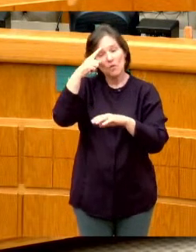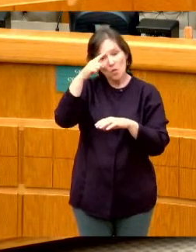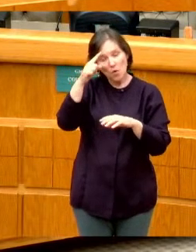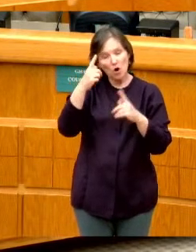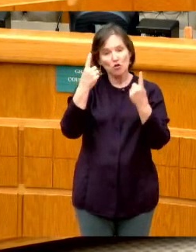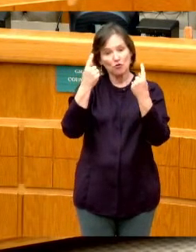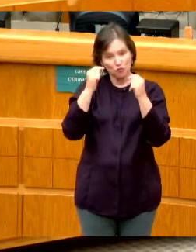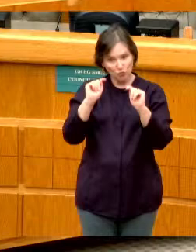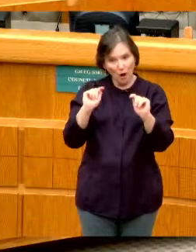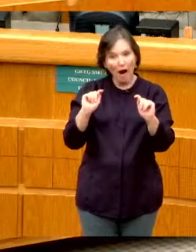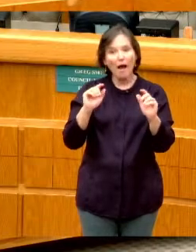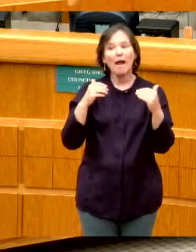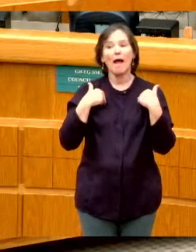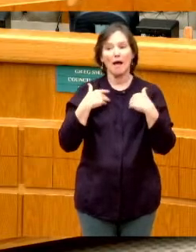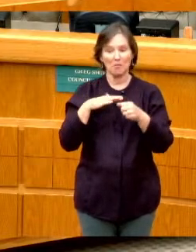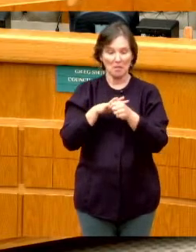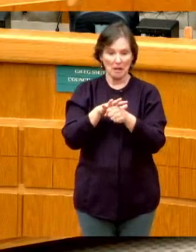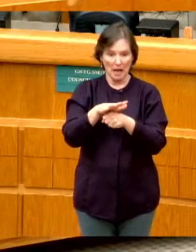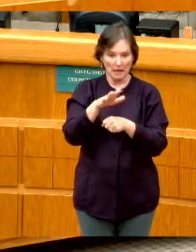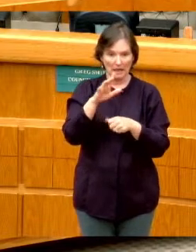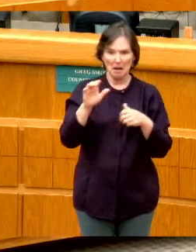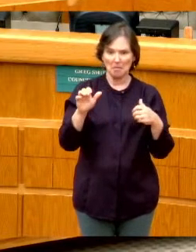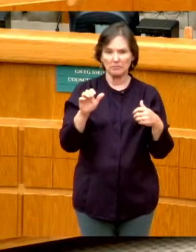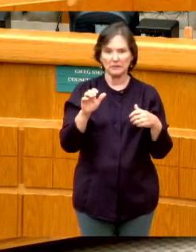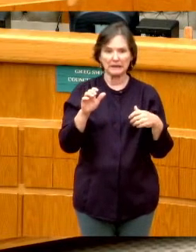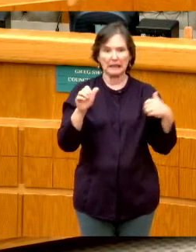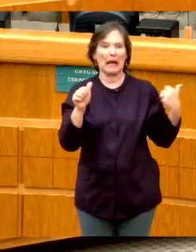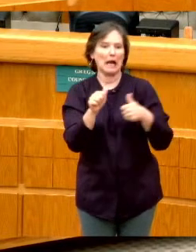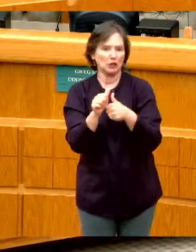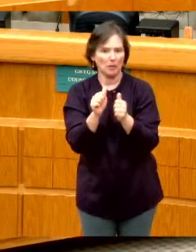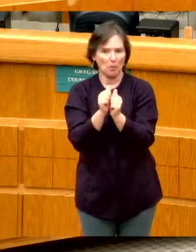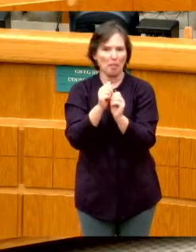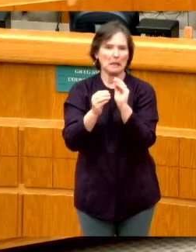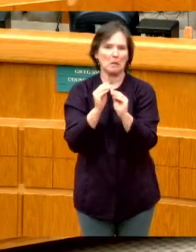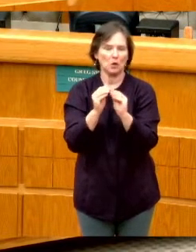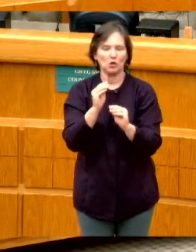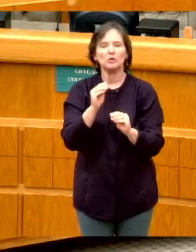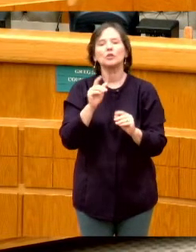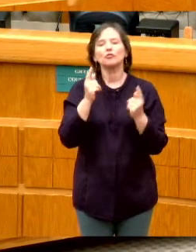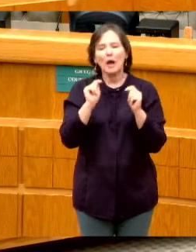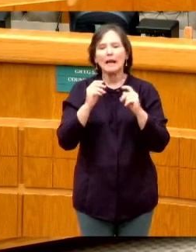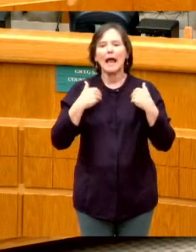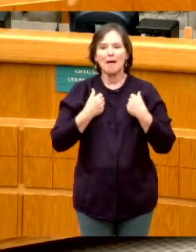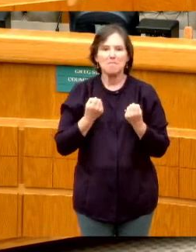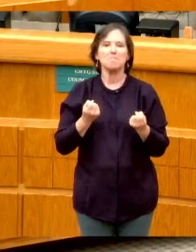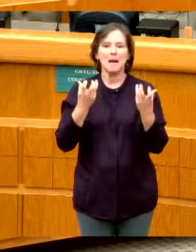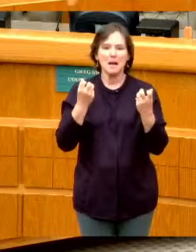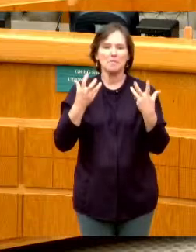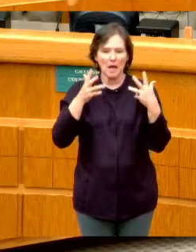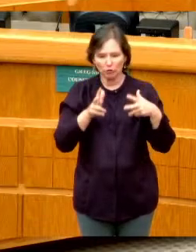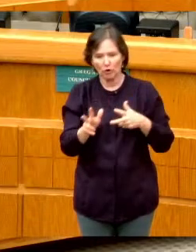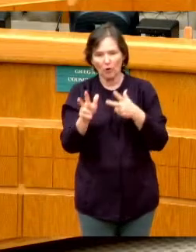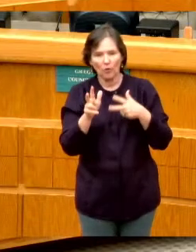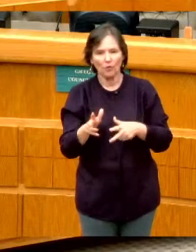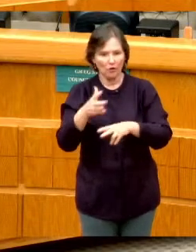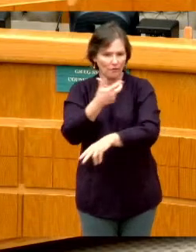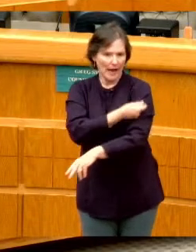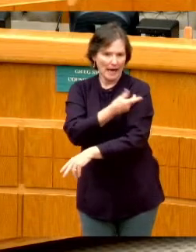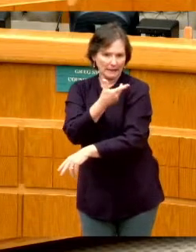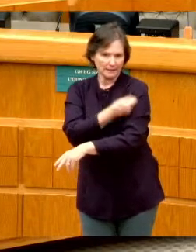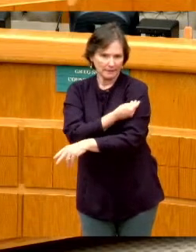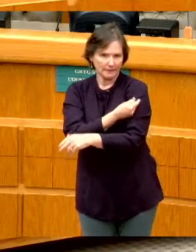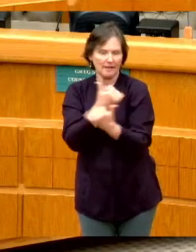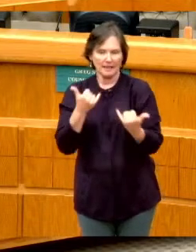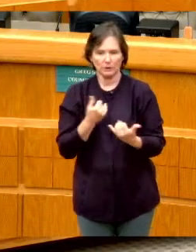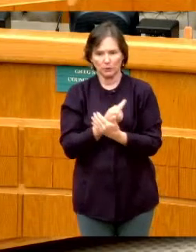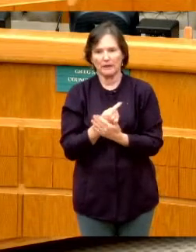is ramping up vaccine distributions to serve the public this week. I believe it was starting yesterday. The city county